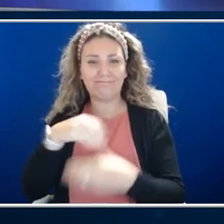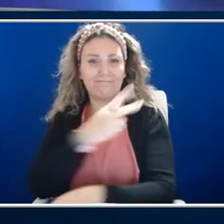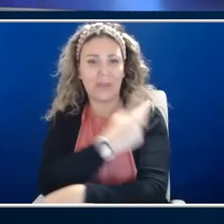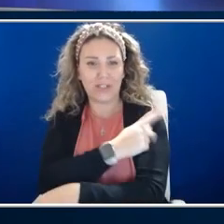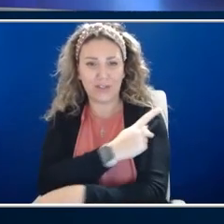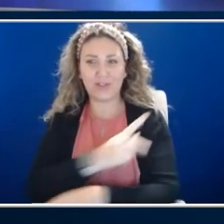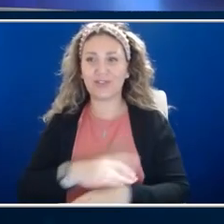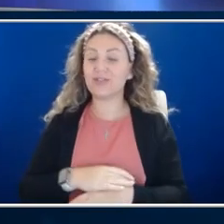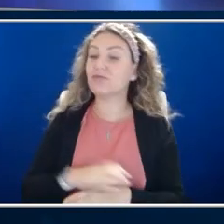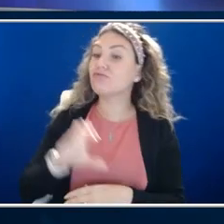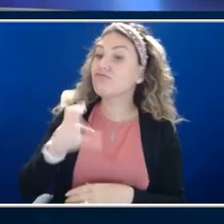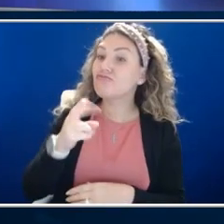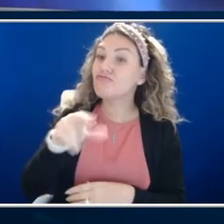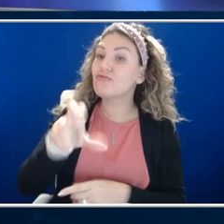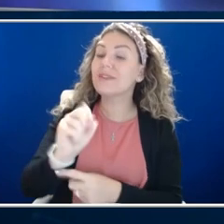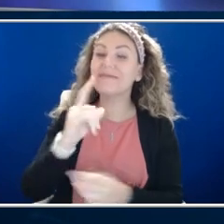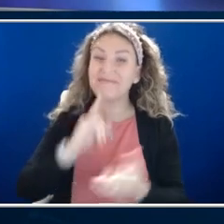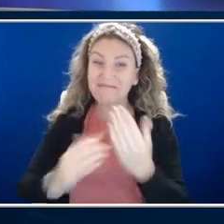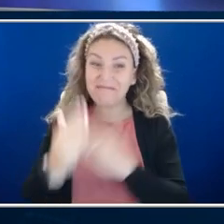Hey, good morning.